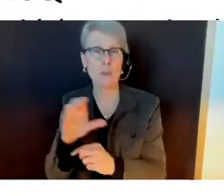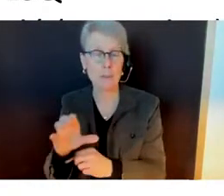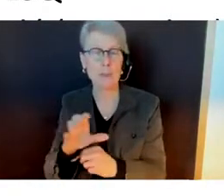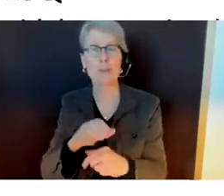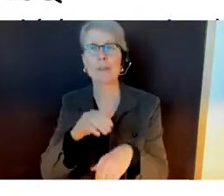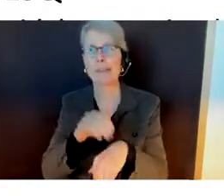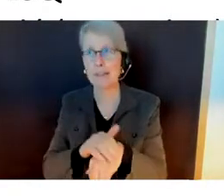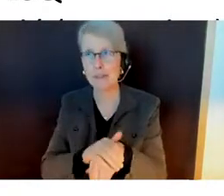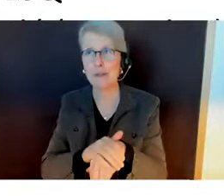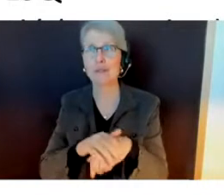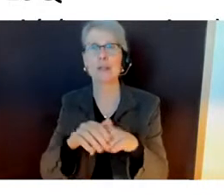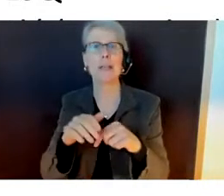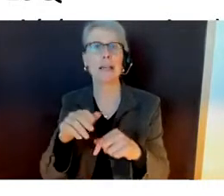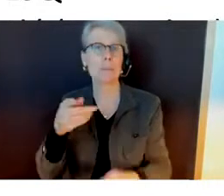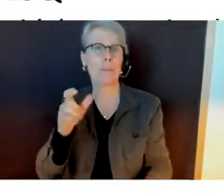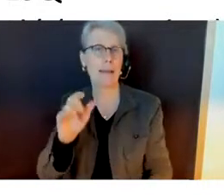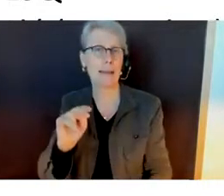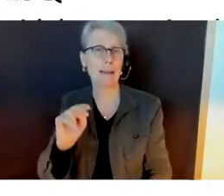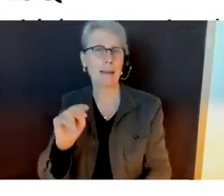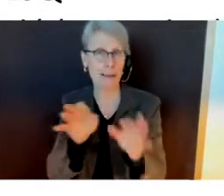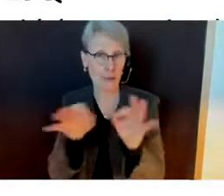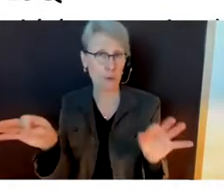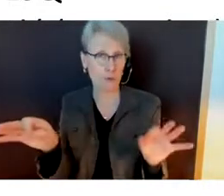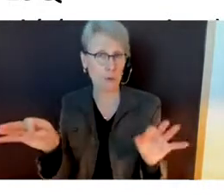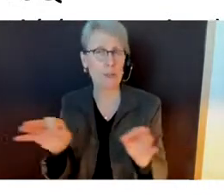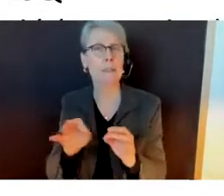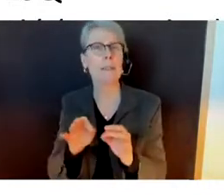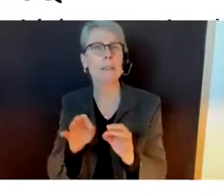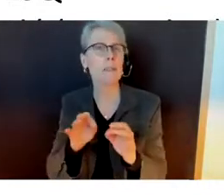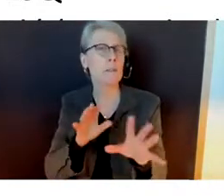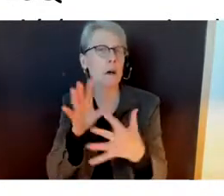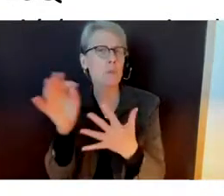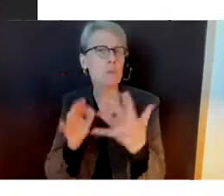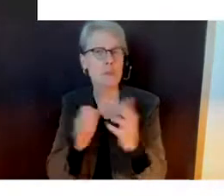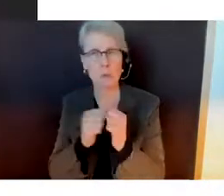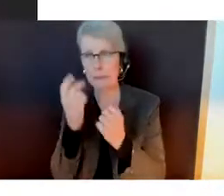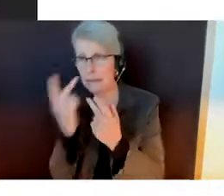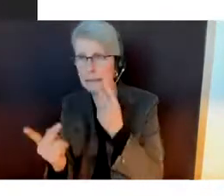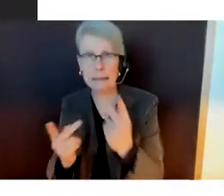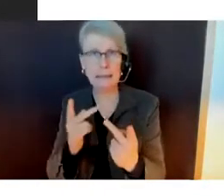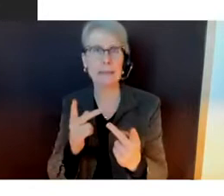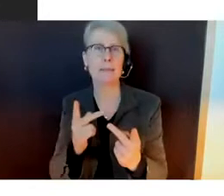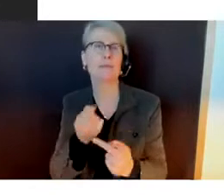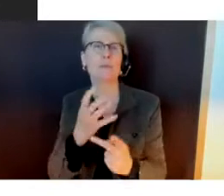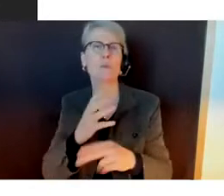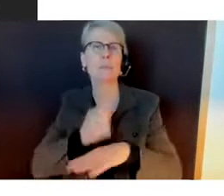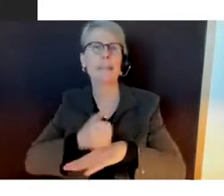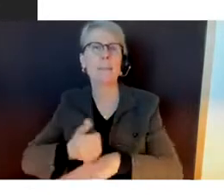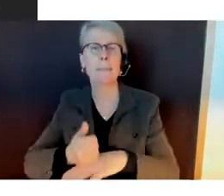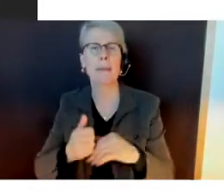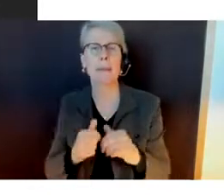captioning English, and plain language. In order to access these features, there's a few pieces of tech that you can set